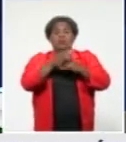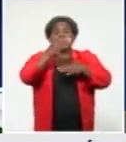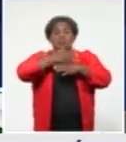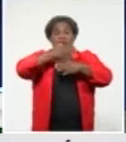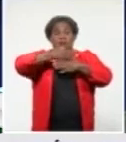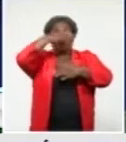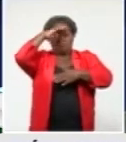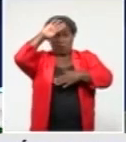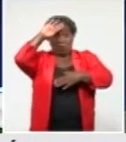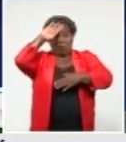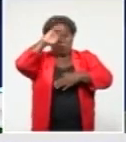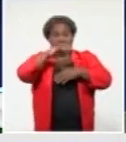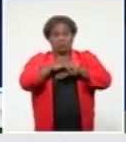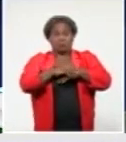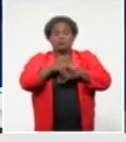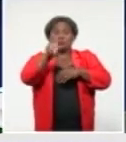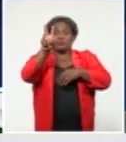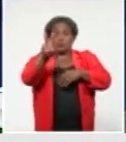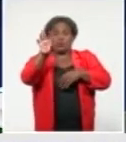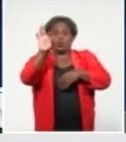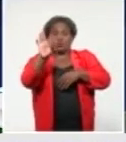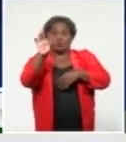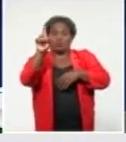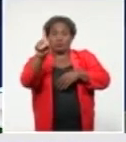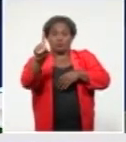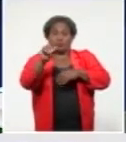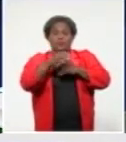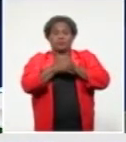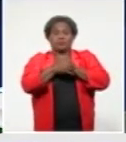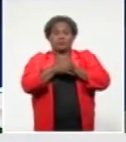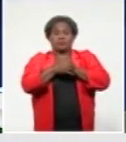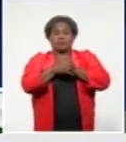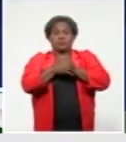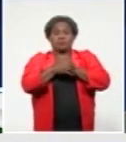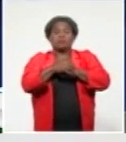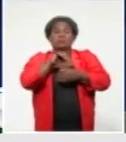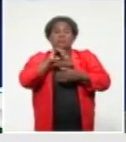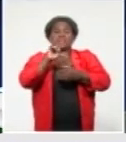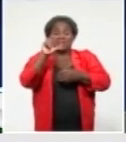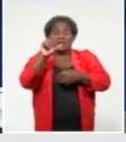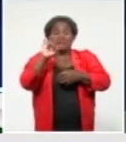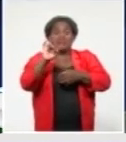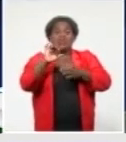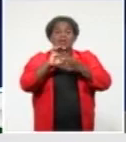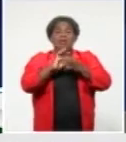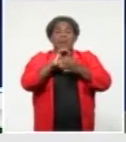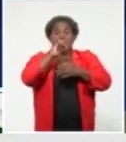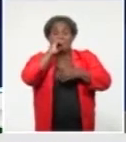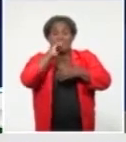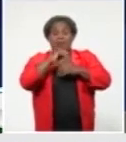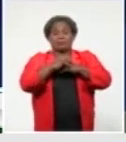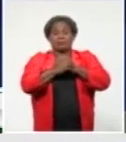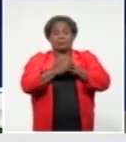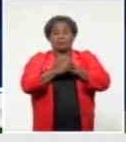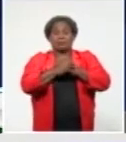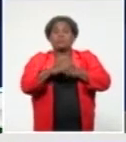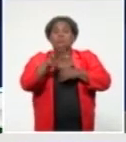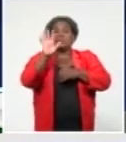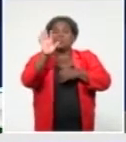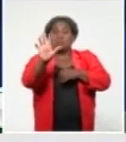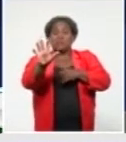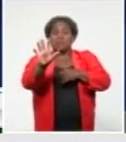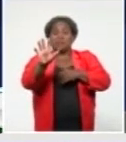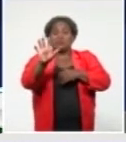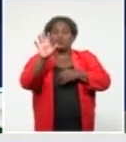Biotechnology Center, 553. At Hermanos Amejeira's Hospital, 408. At the laboratories of the Civil